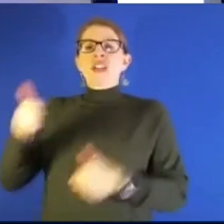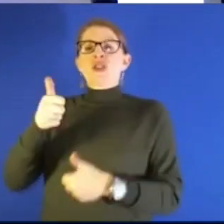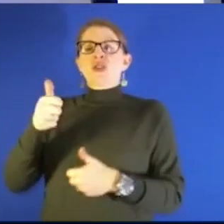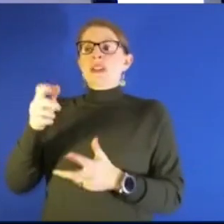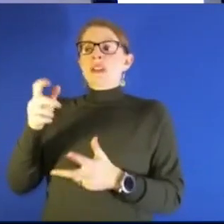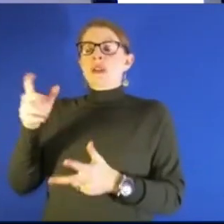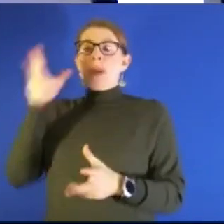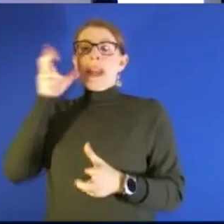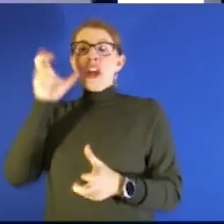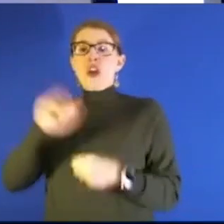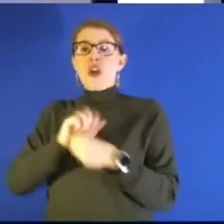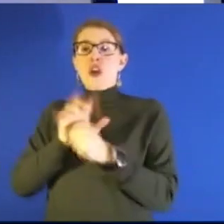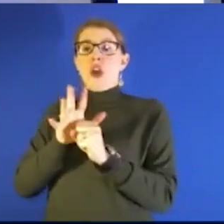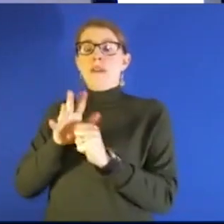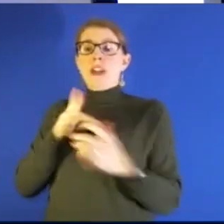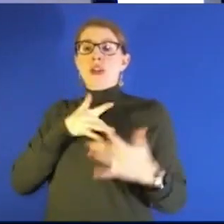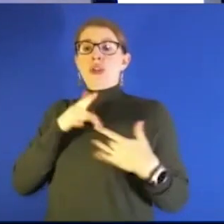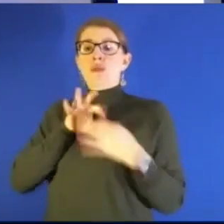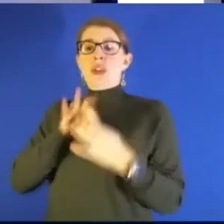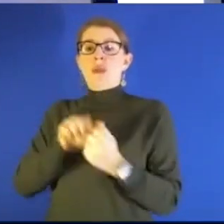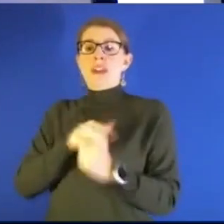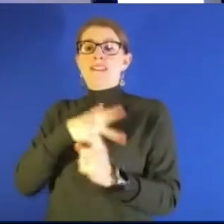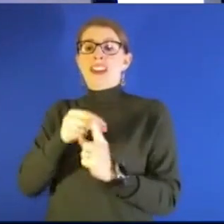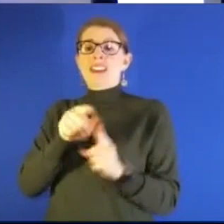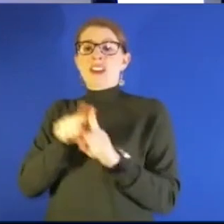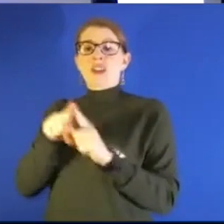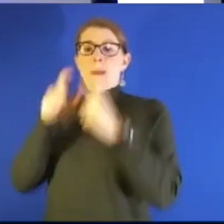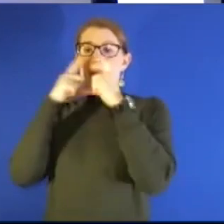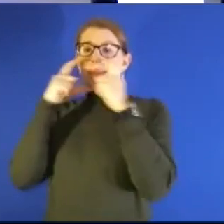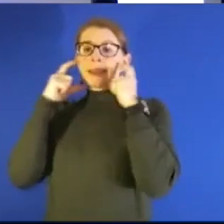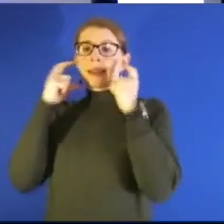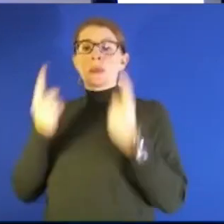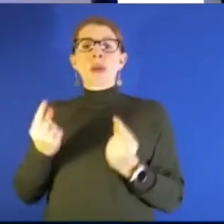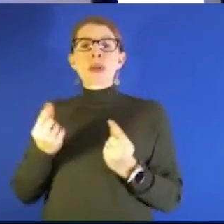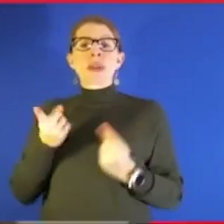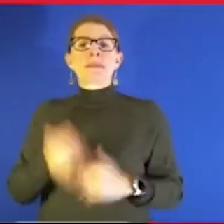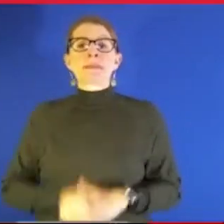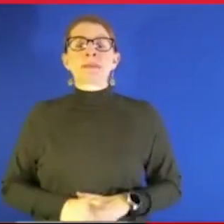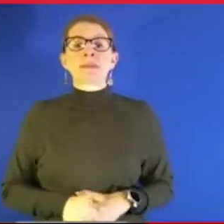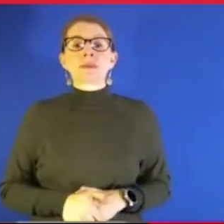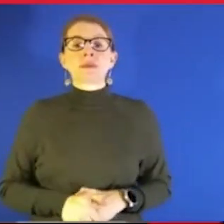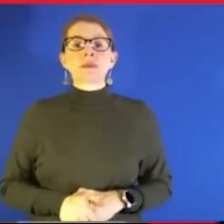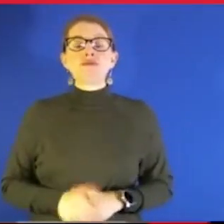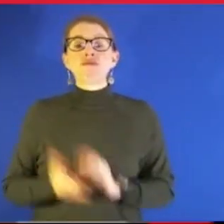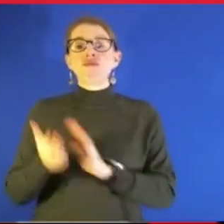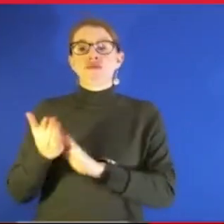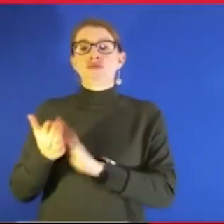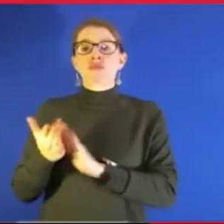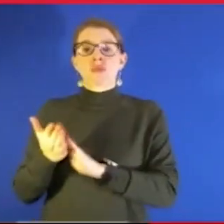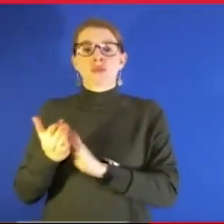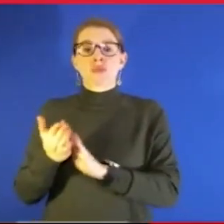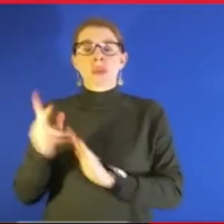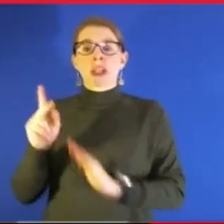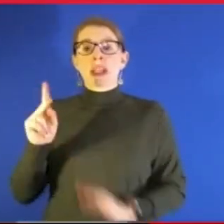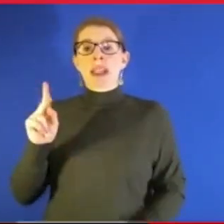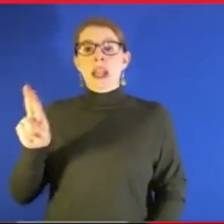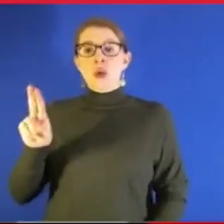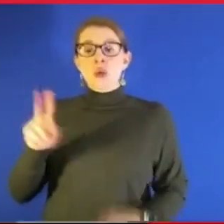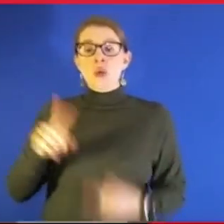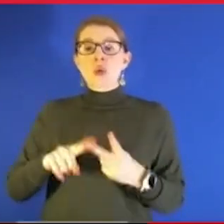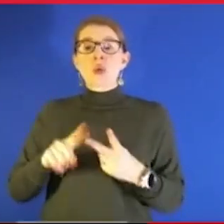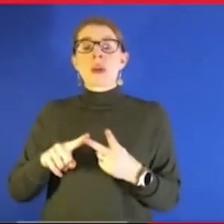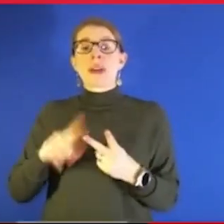specific to vaccination and masking? Yeah, I want to give kudos to KU and to